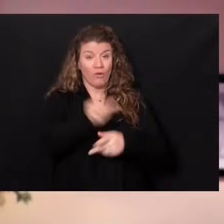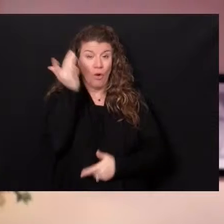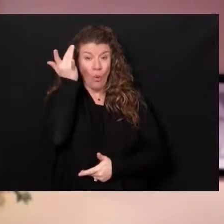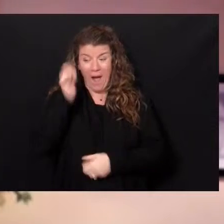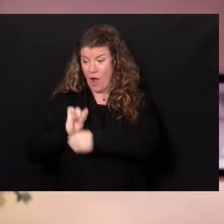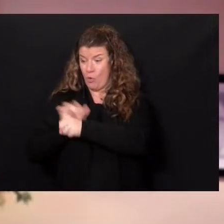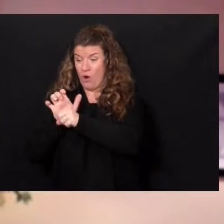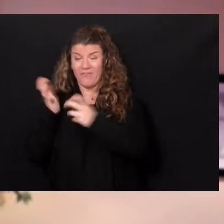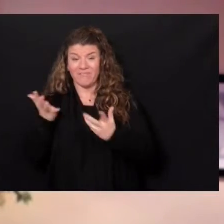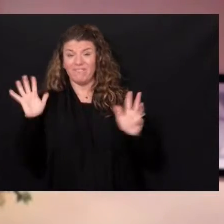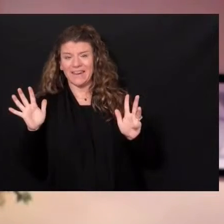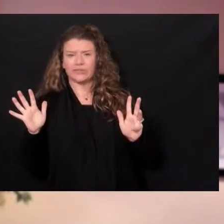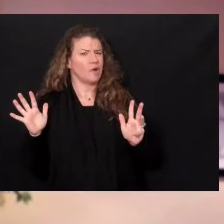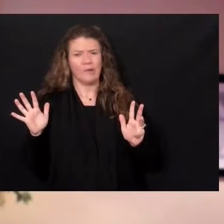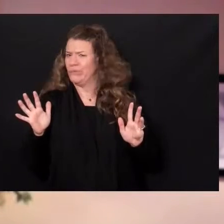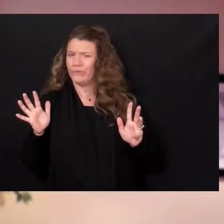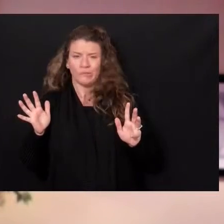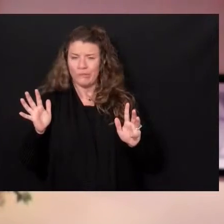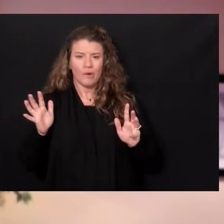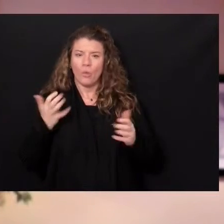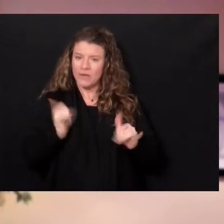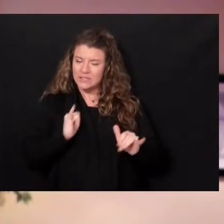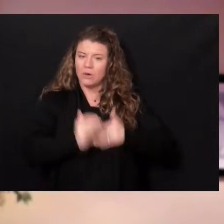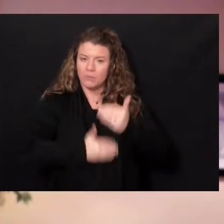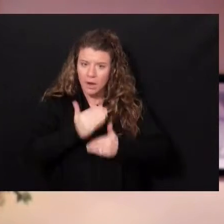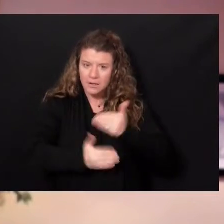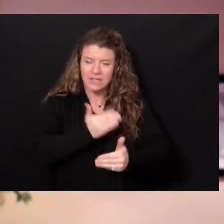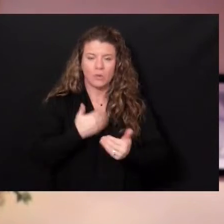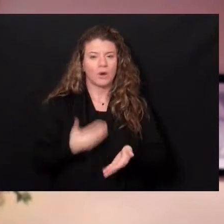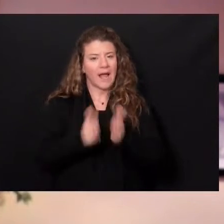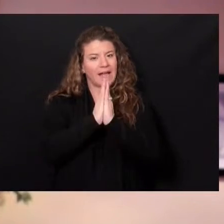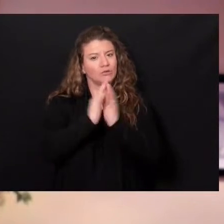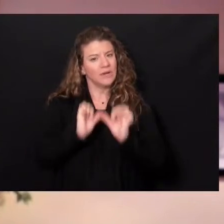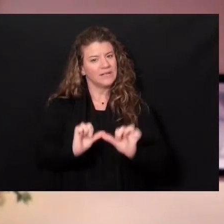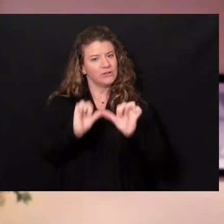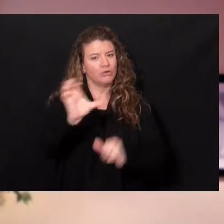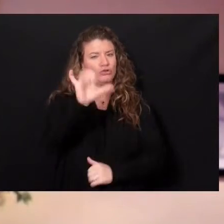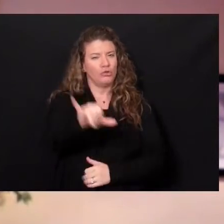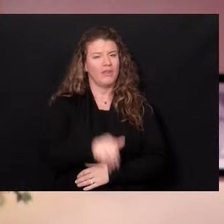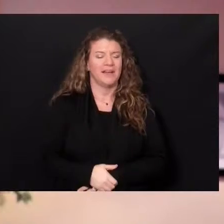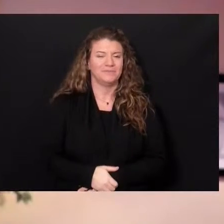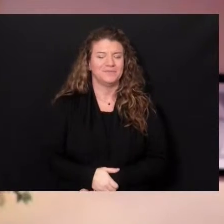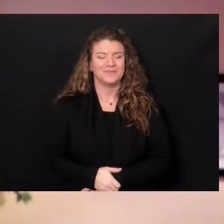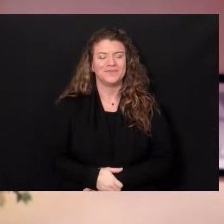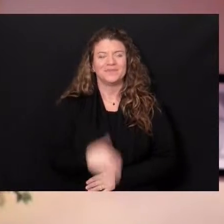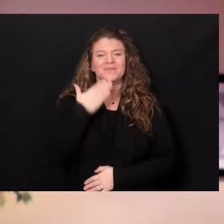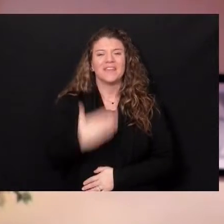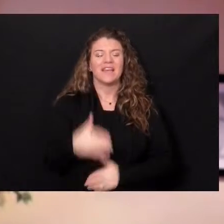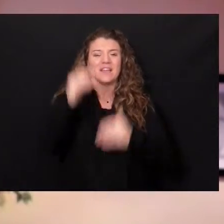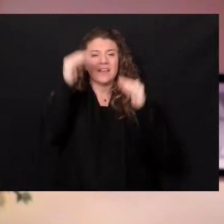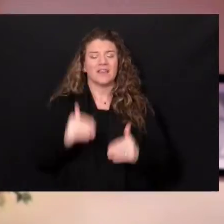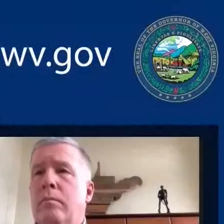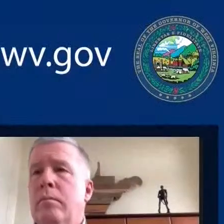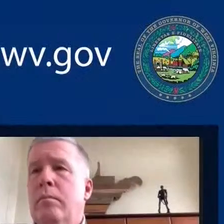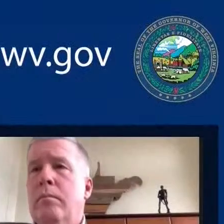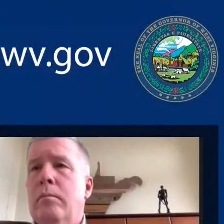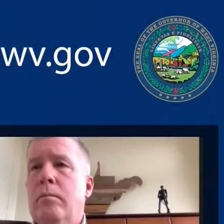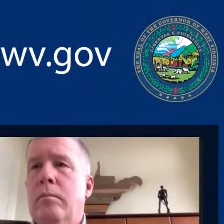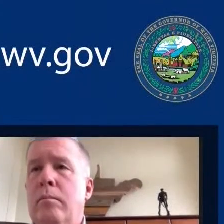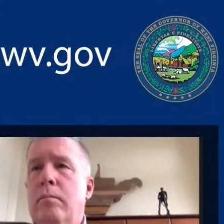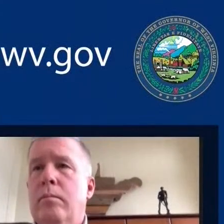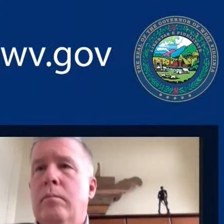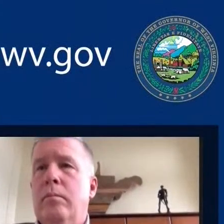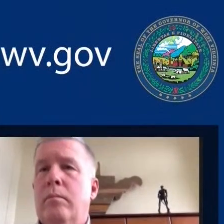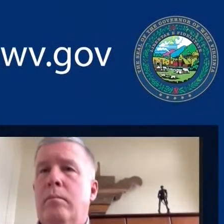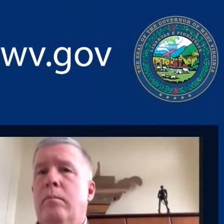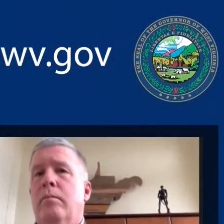made a lot of progress. And that's really thanks to you, West Virginia. Thank you. All right, thank you, Dr. Marsh. Next to retired Major General Jim Hoyer, the